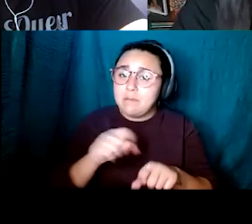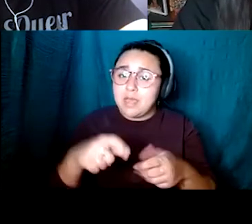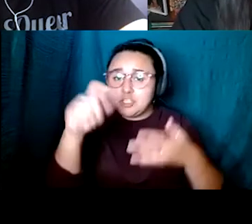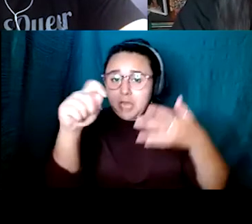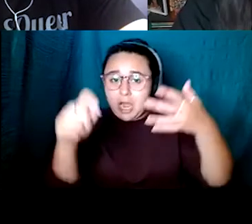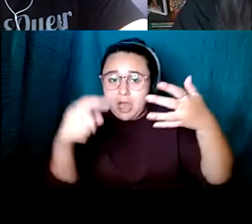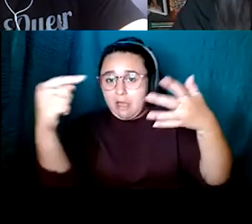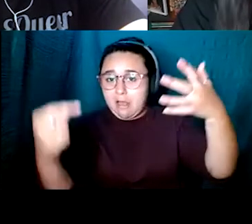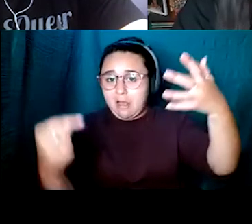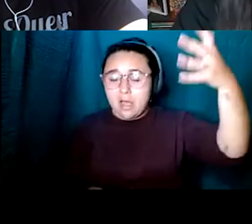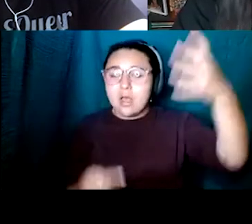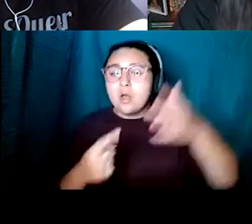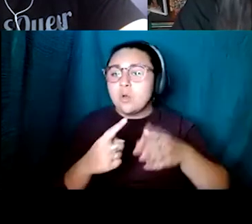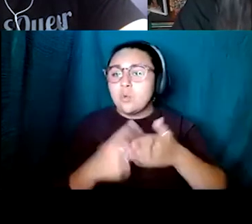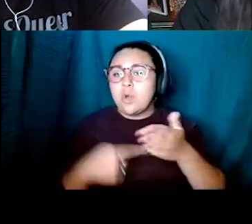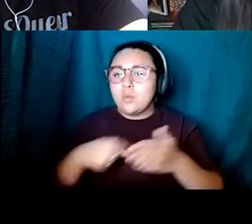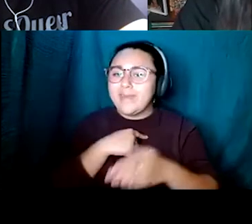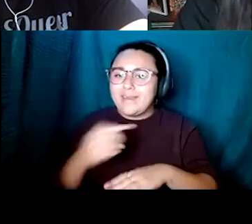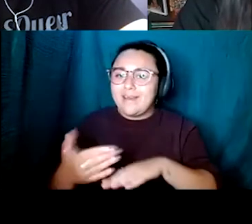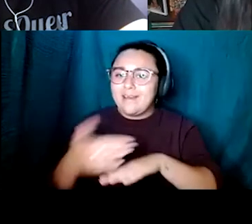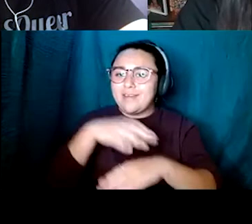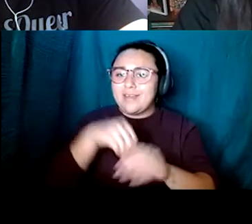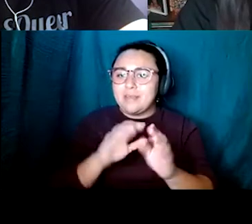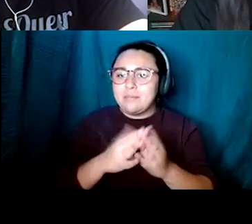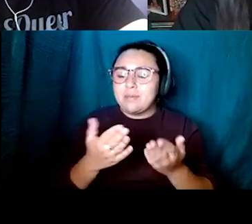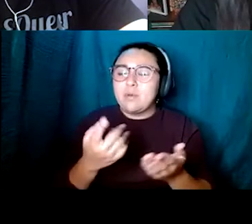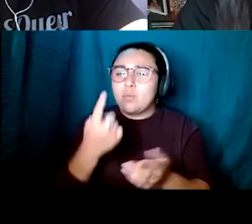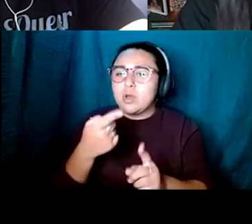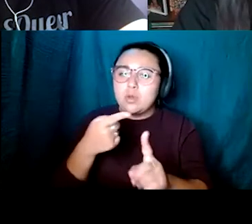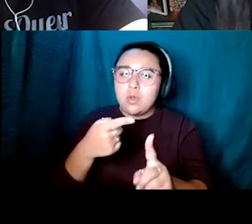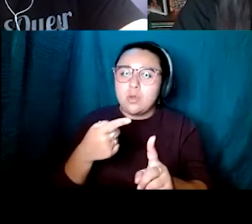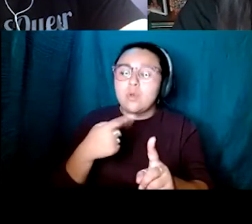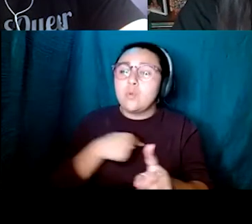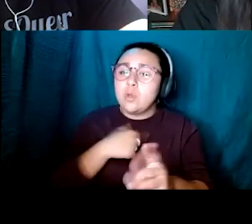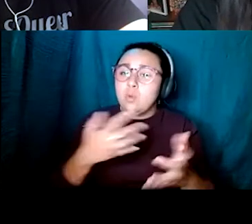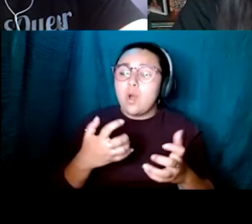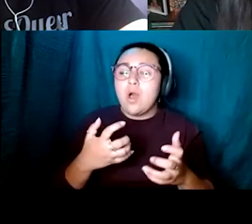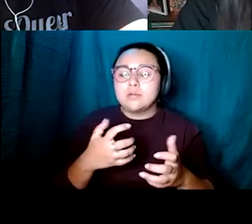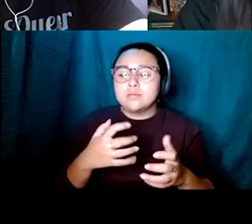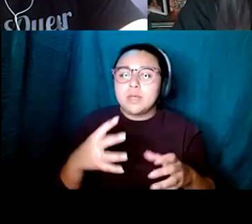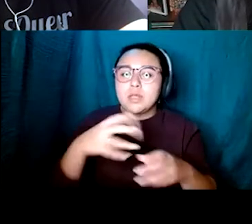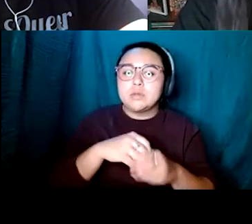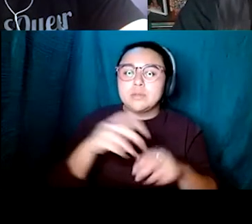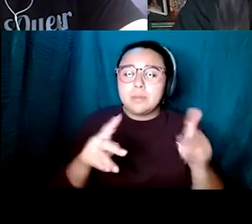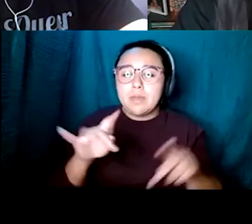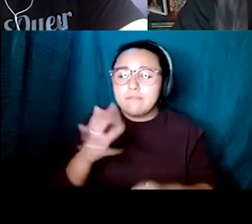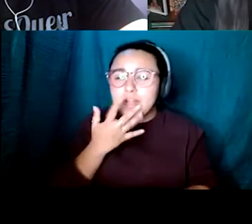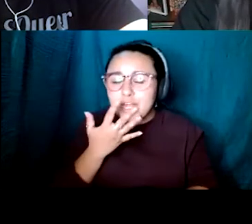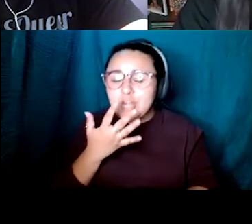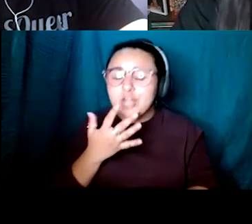of what we cover. But I think one of the things we really wanted to do was be inclusive and get people of color, diverse people